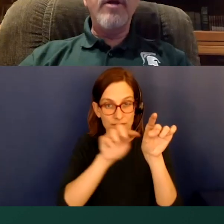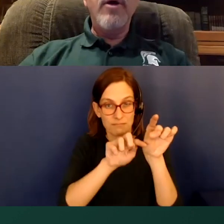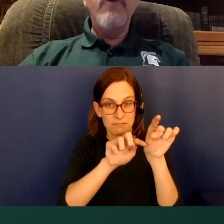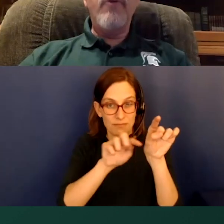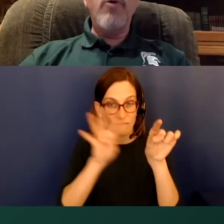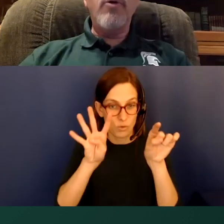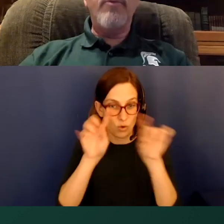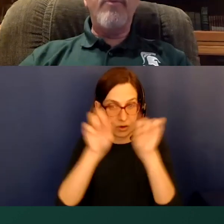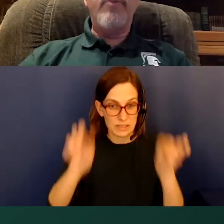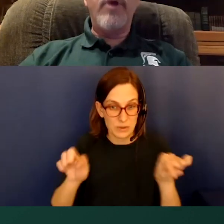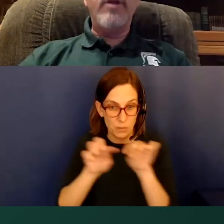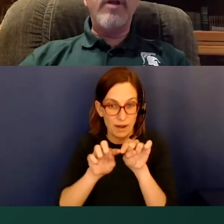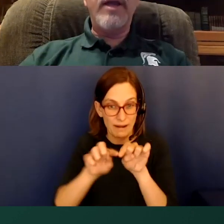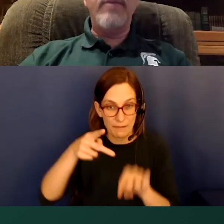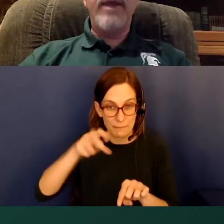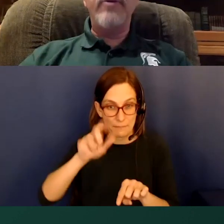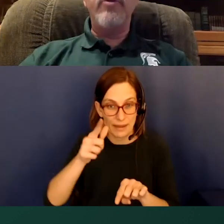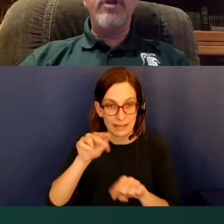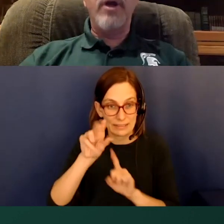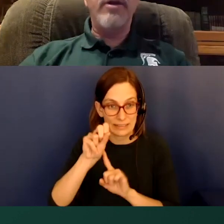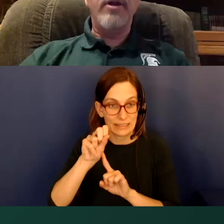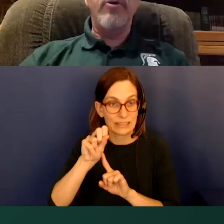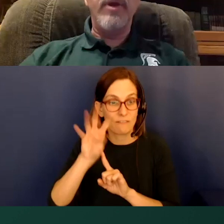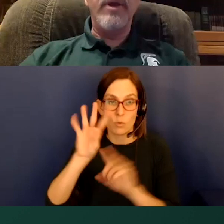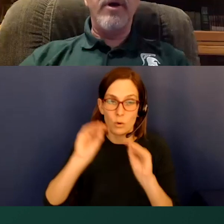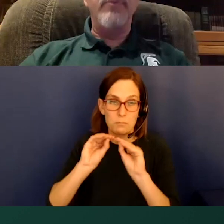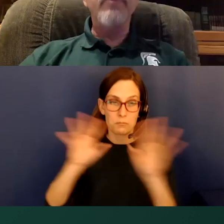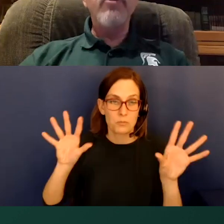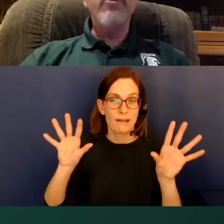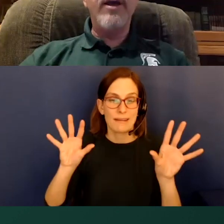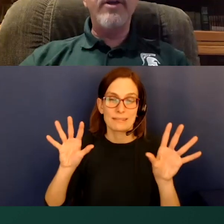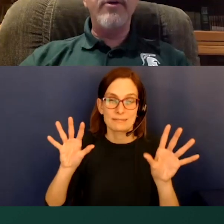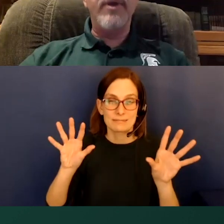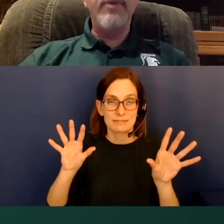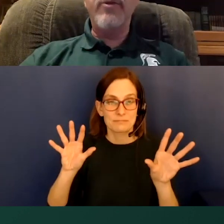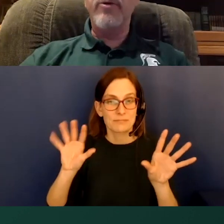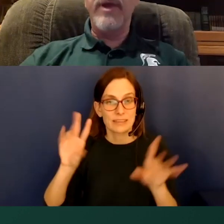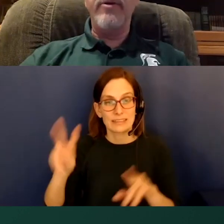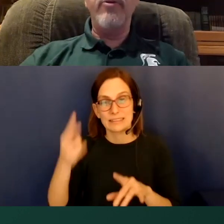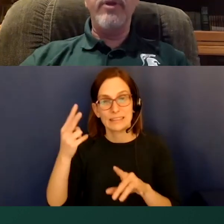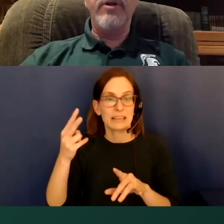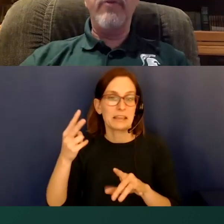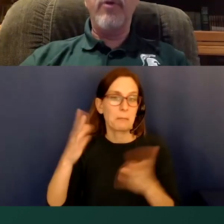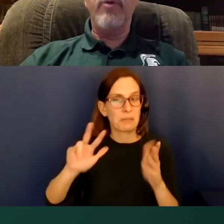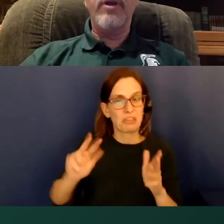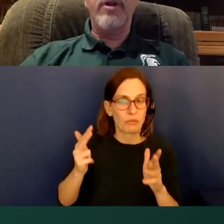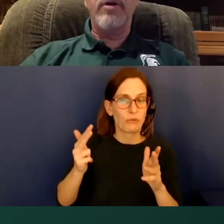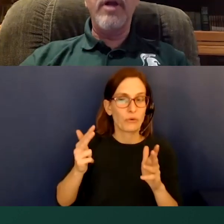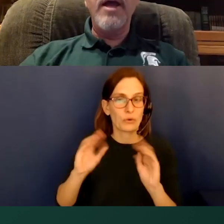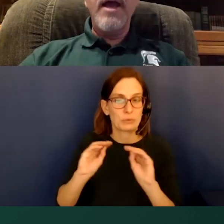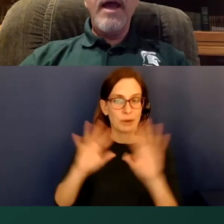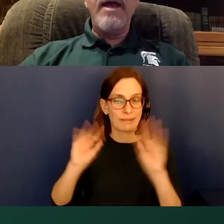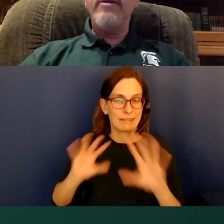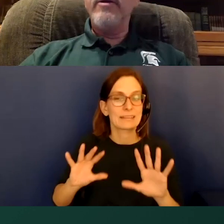Pegasus. 4 bright second magnitude stars. I don't know, maybe Shaat here might be a 3rd magnitude, but these are 4 bright